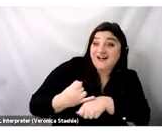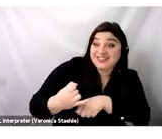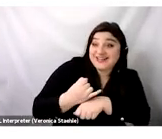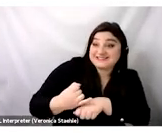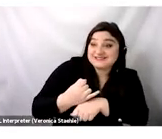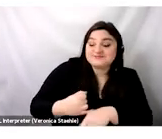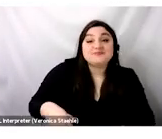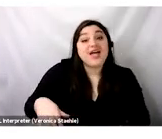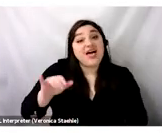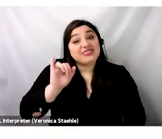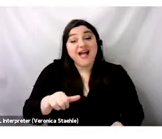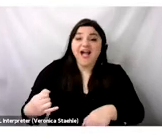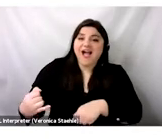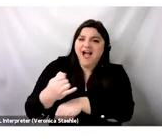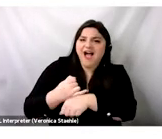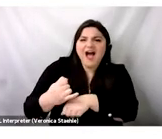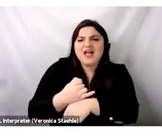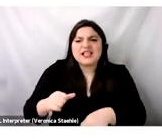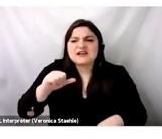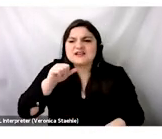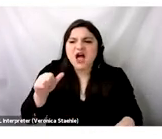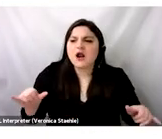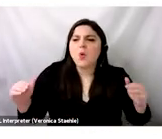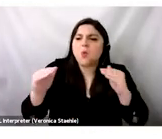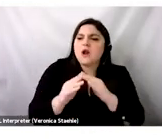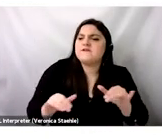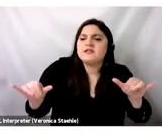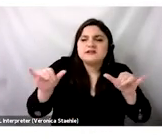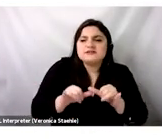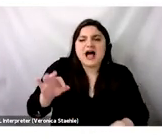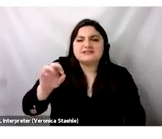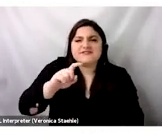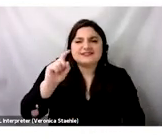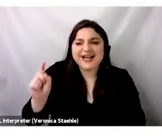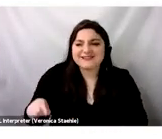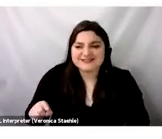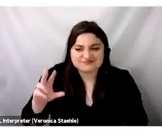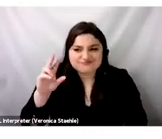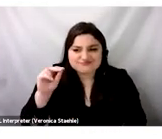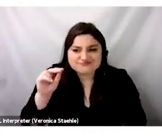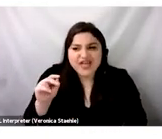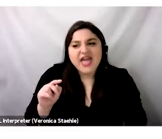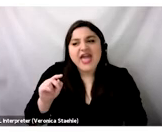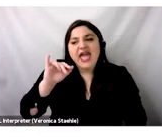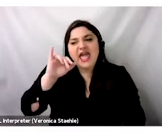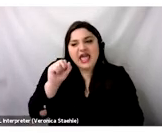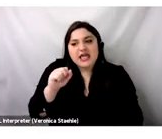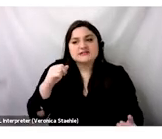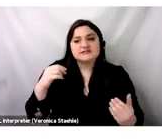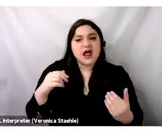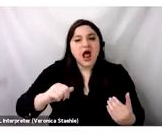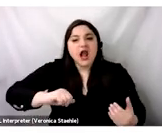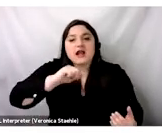size of Texas that has pieces of large plastic sitting there. It's actually like a sludge, like a soup